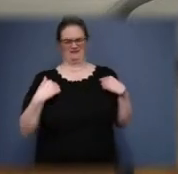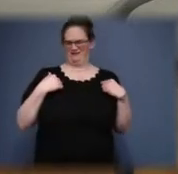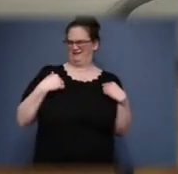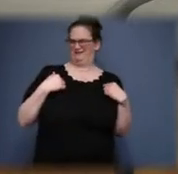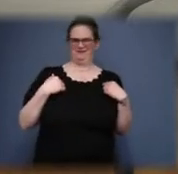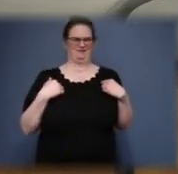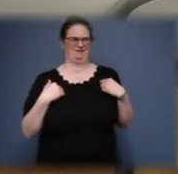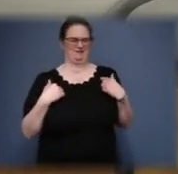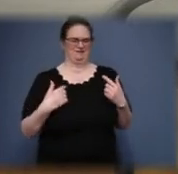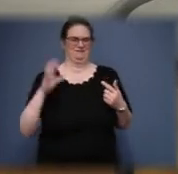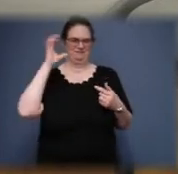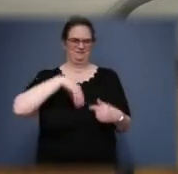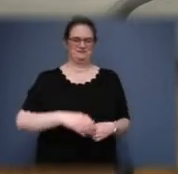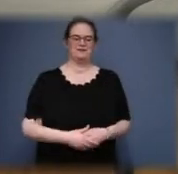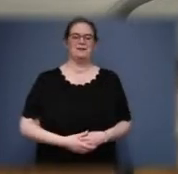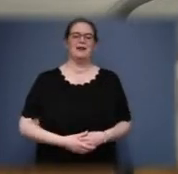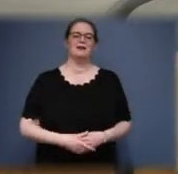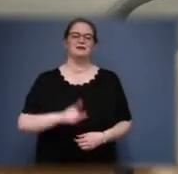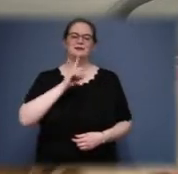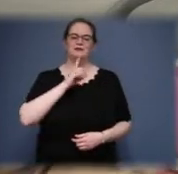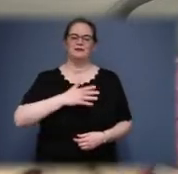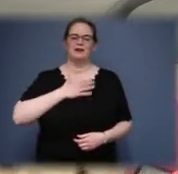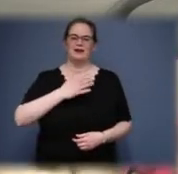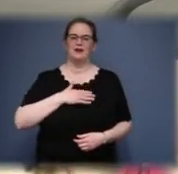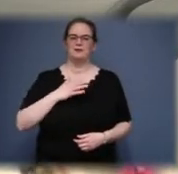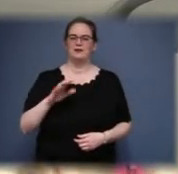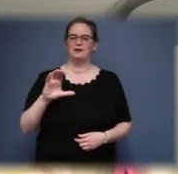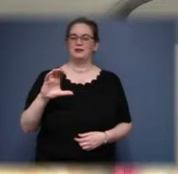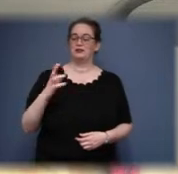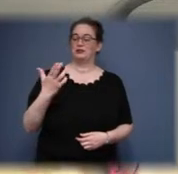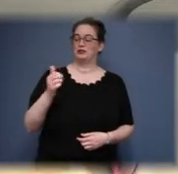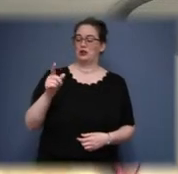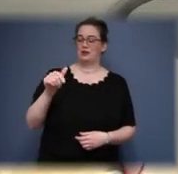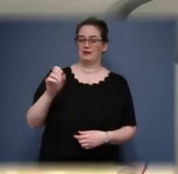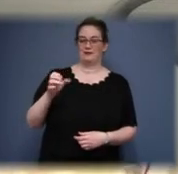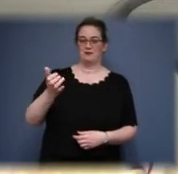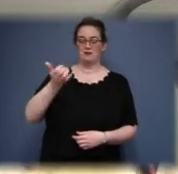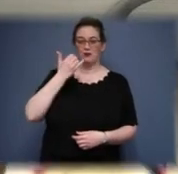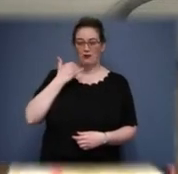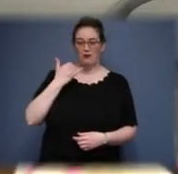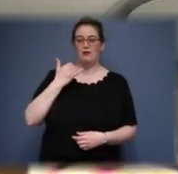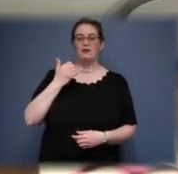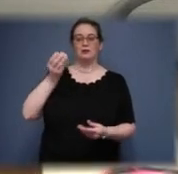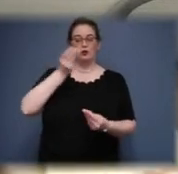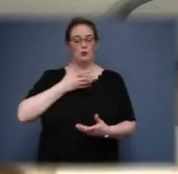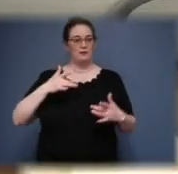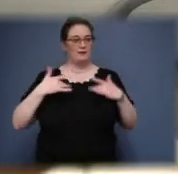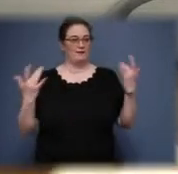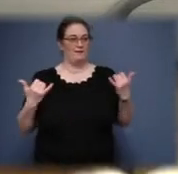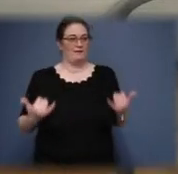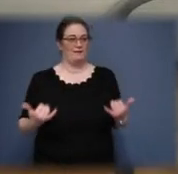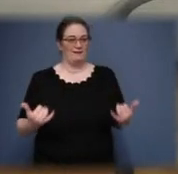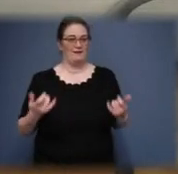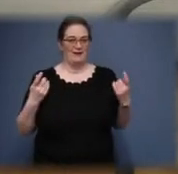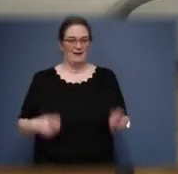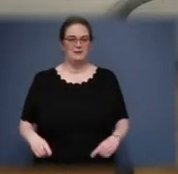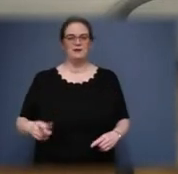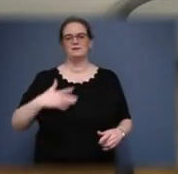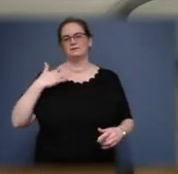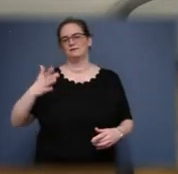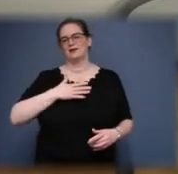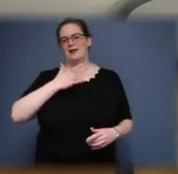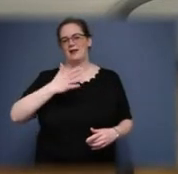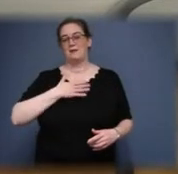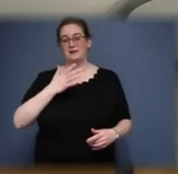wandering around. So I was super happy when Charlotte called and said that this was going to be happening, and super happy when she